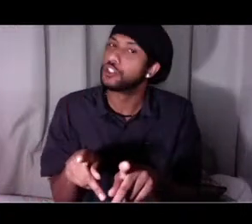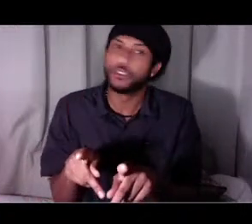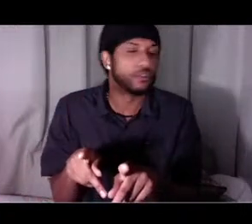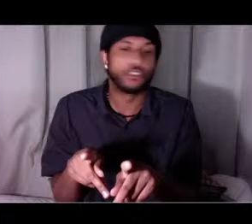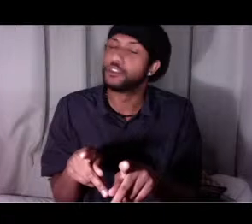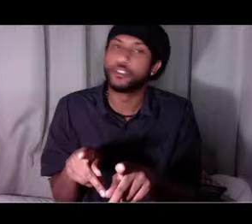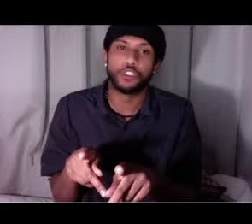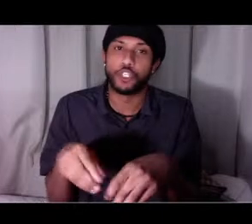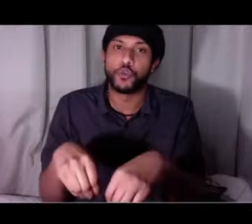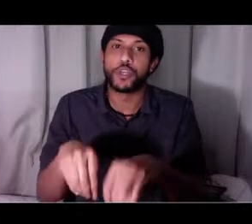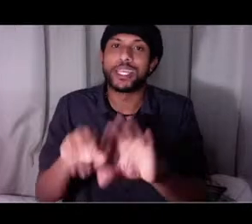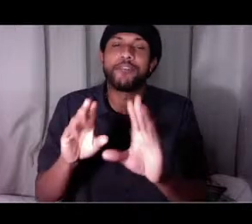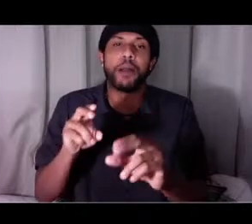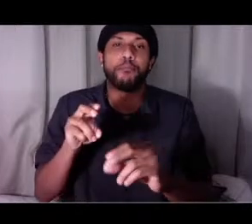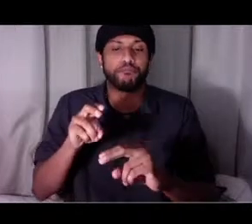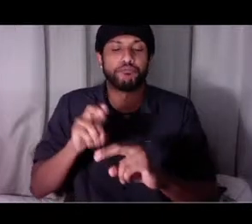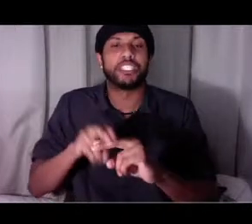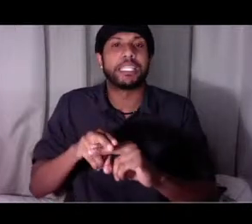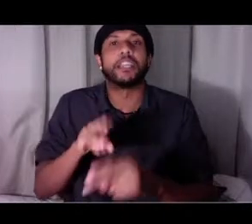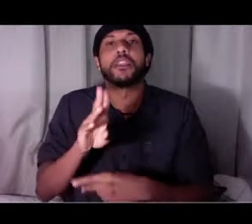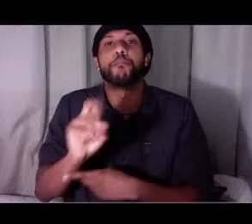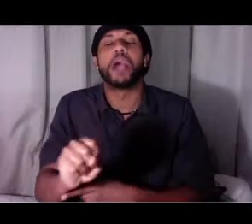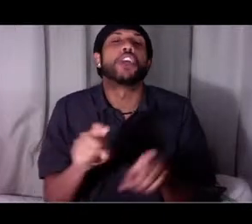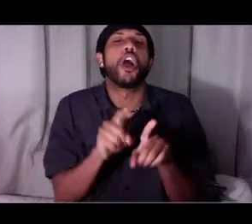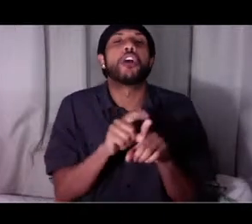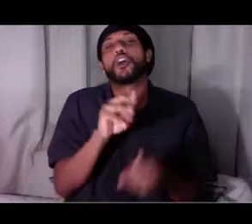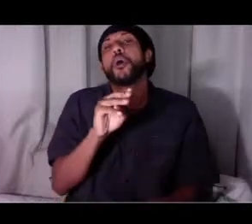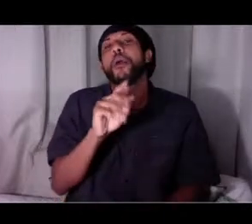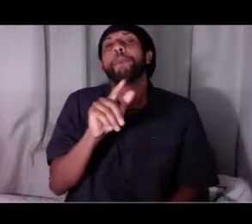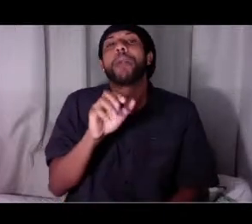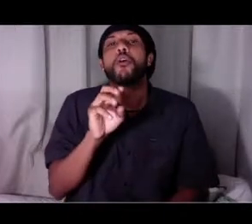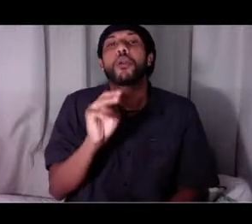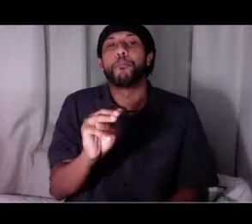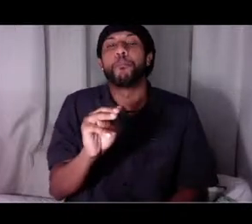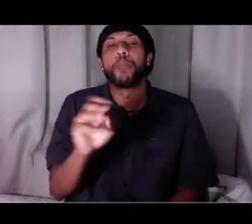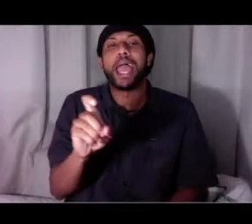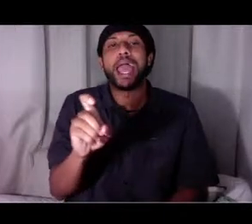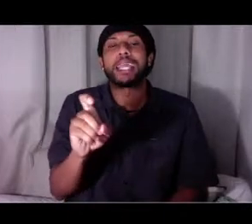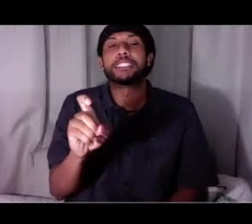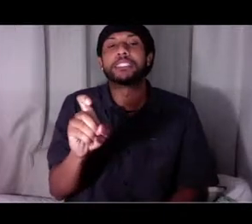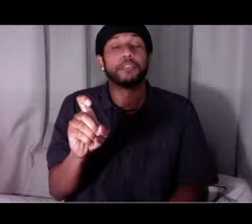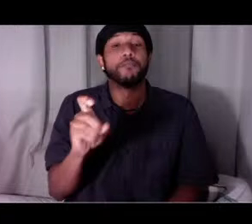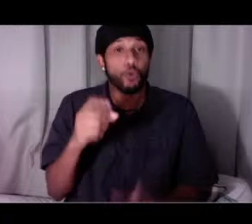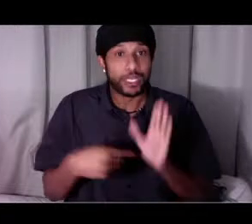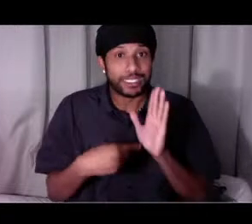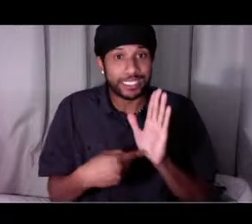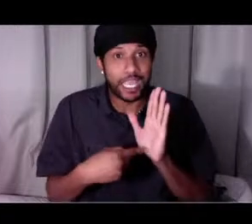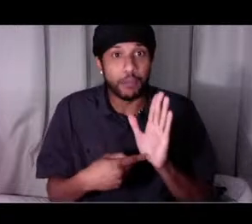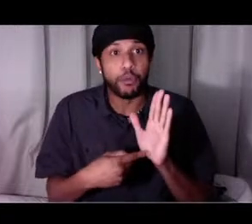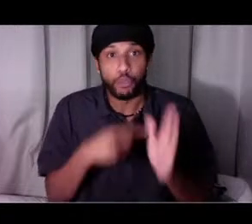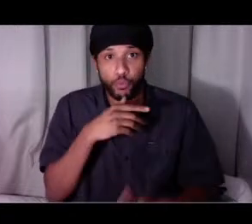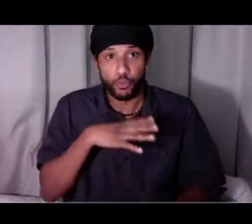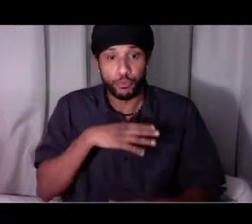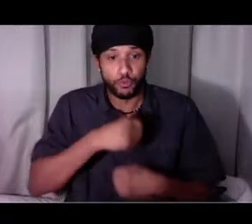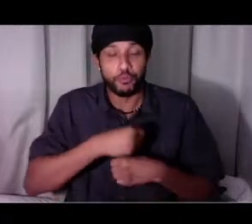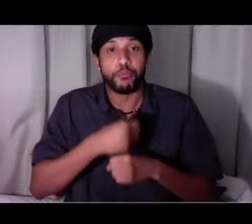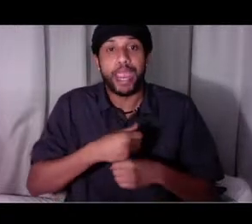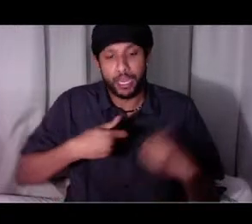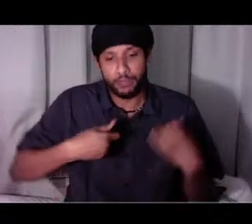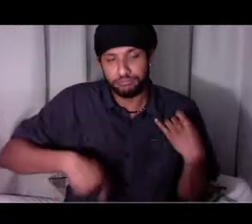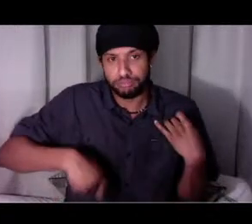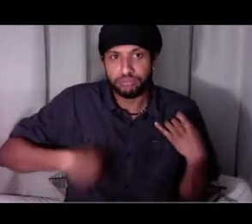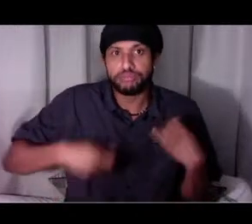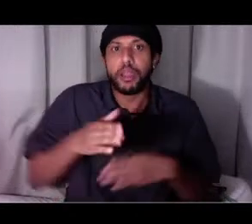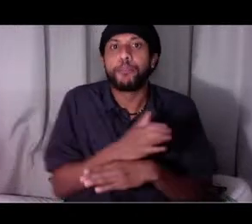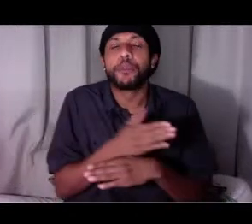not give up her seat on a bus and Malcolm X for example the inventor of rock and roll was a black woman named sister Rosetta th